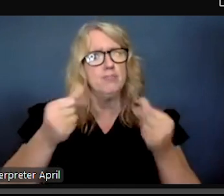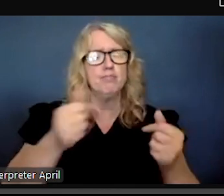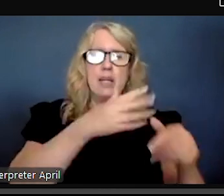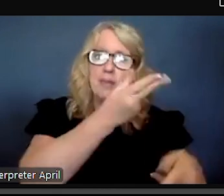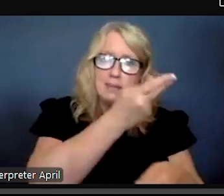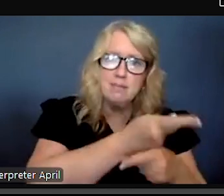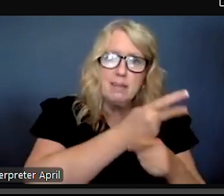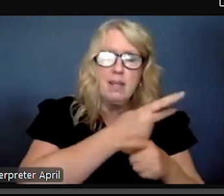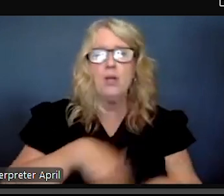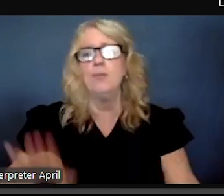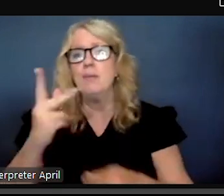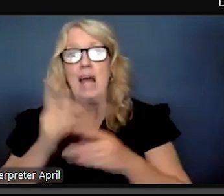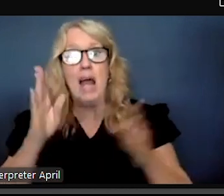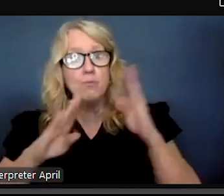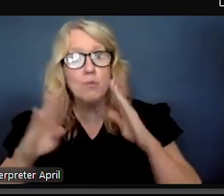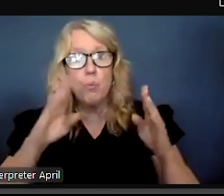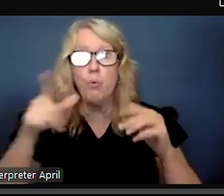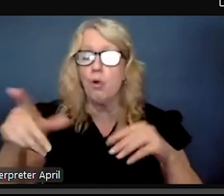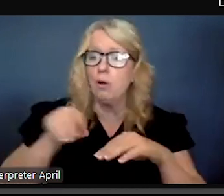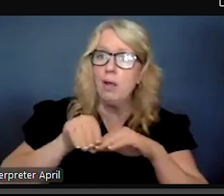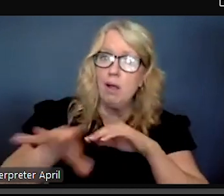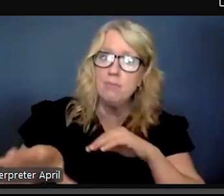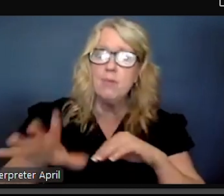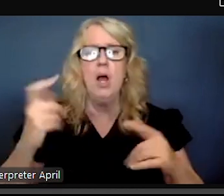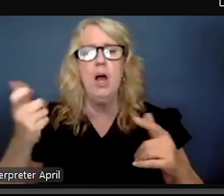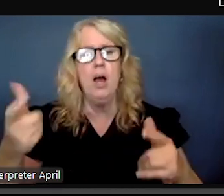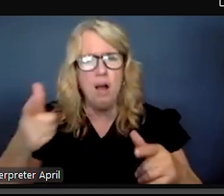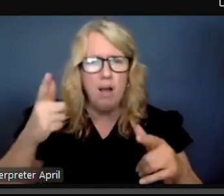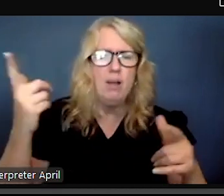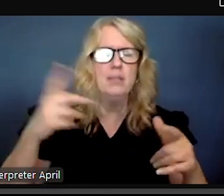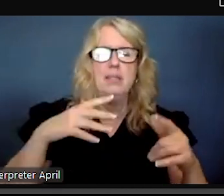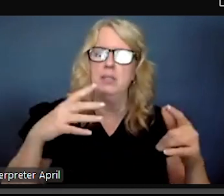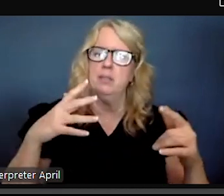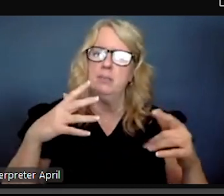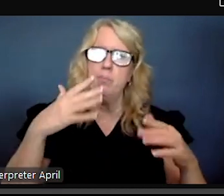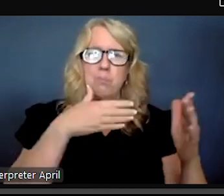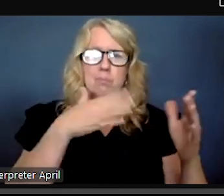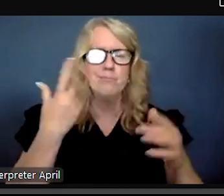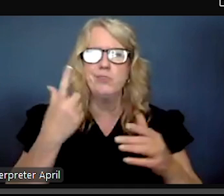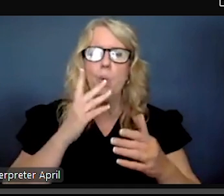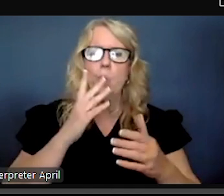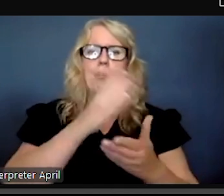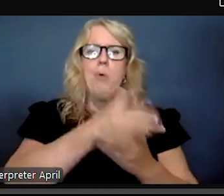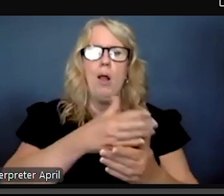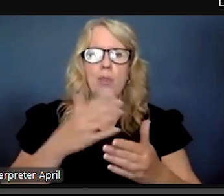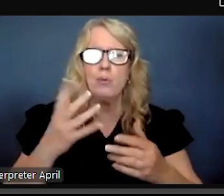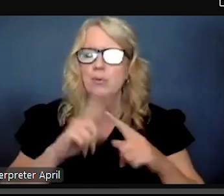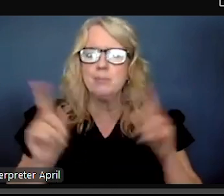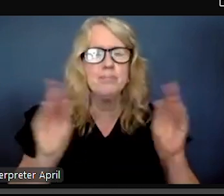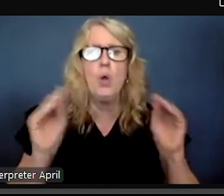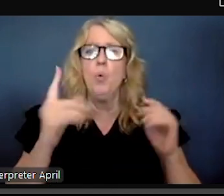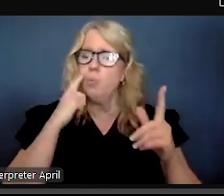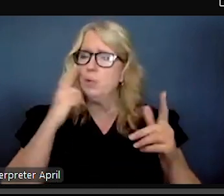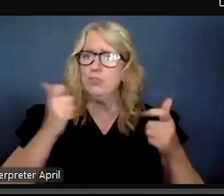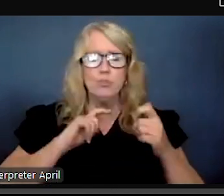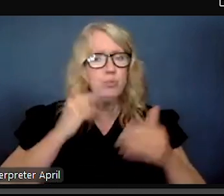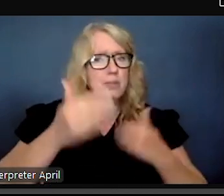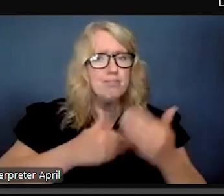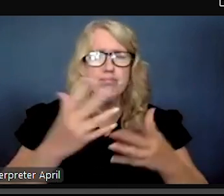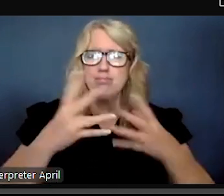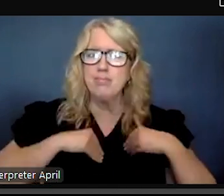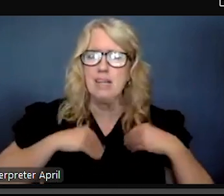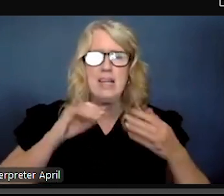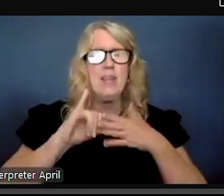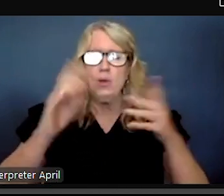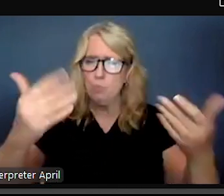to doing peer, and not worrying about having to step on internally. And we're able to just operate and really, we lean into that. We lean into that. We